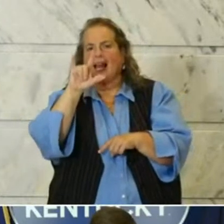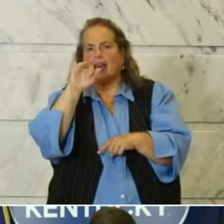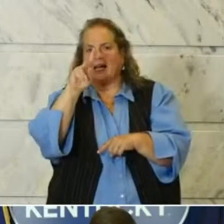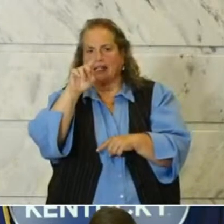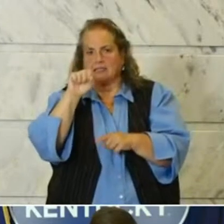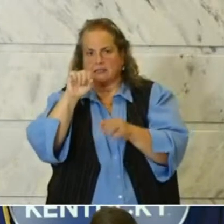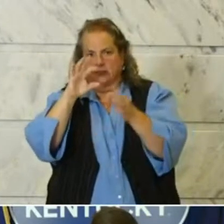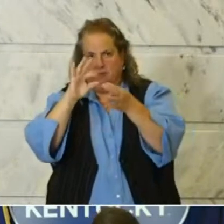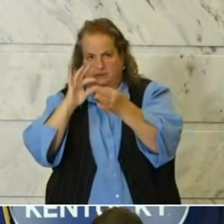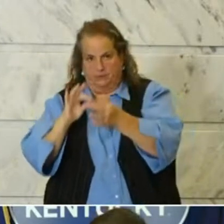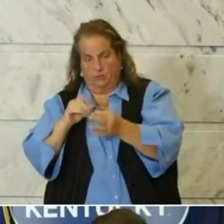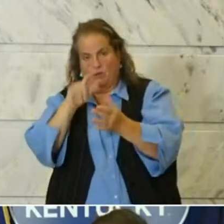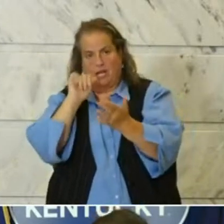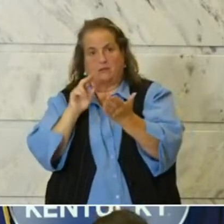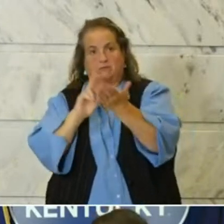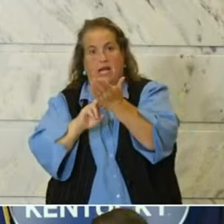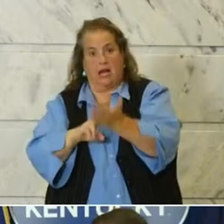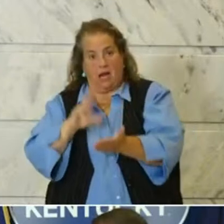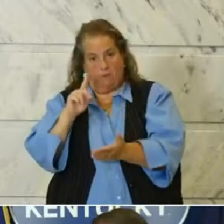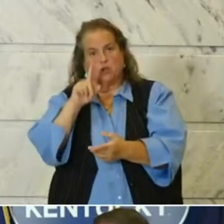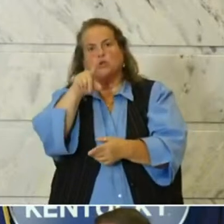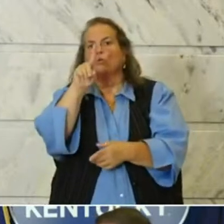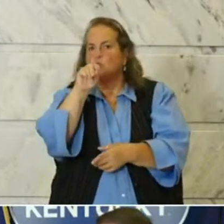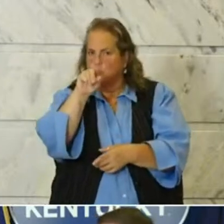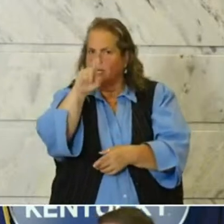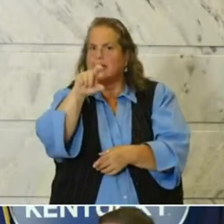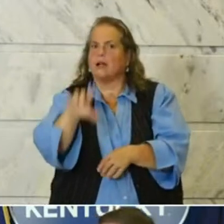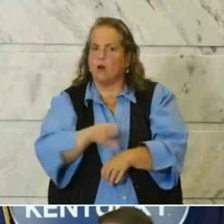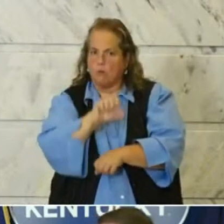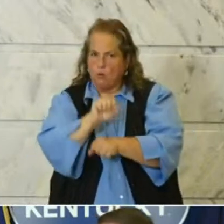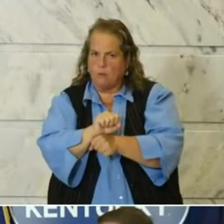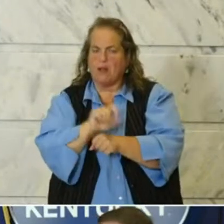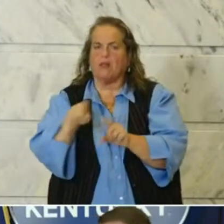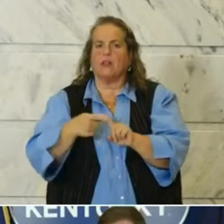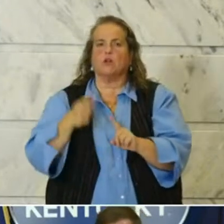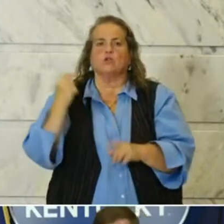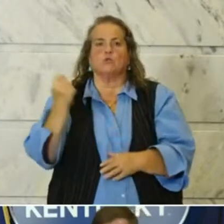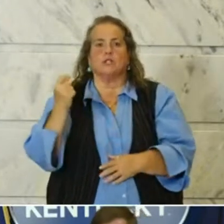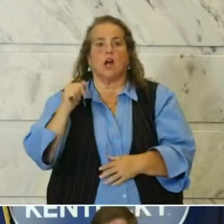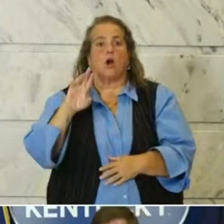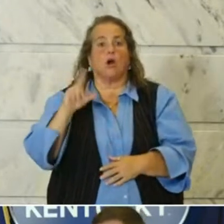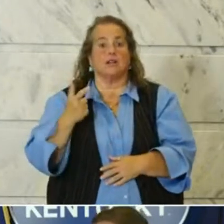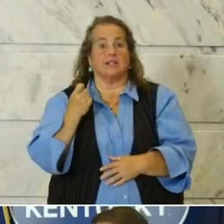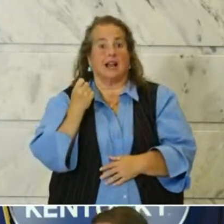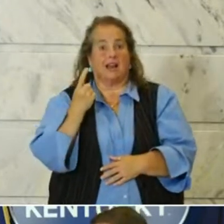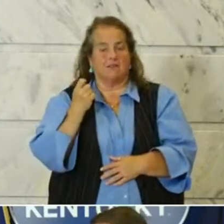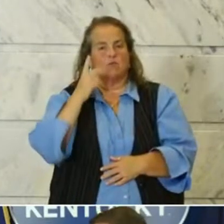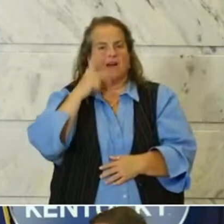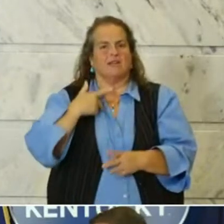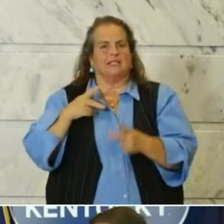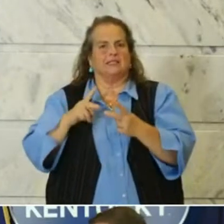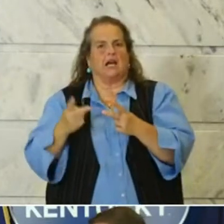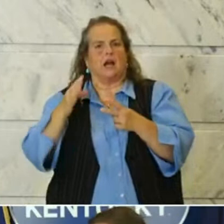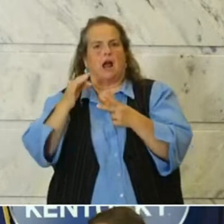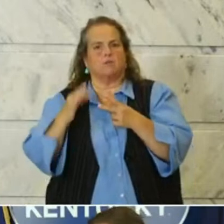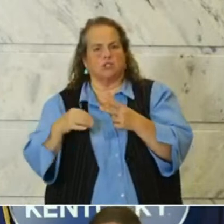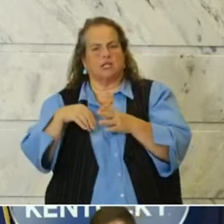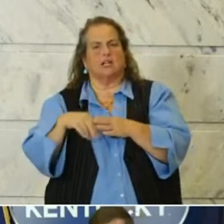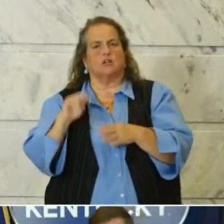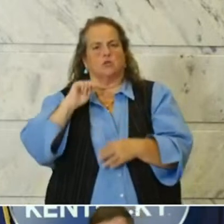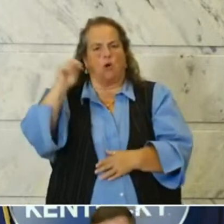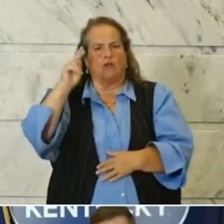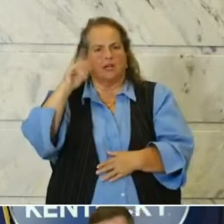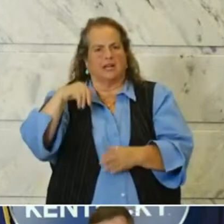You do need an appointment. And then starting Tuesday, August 11th, there's going to be a second option in Northern Kentucky